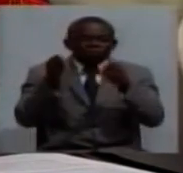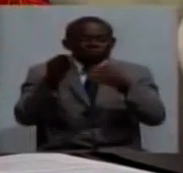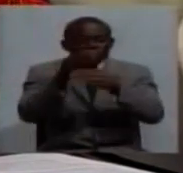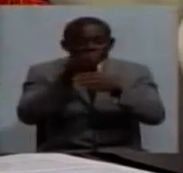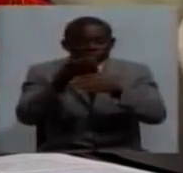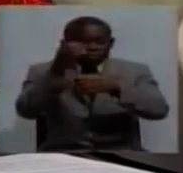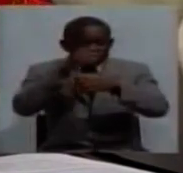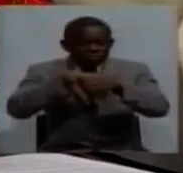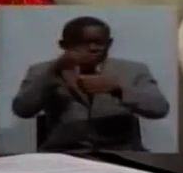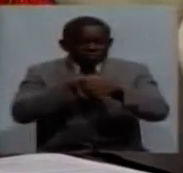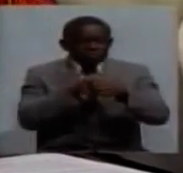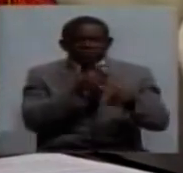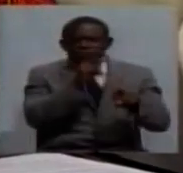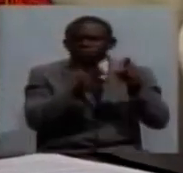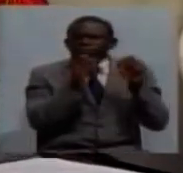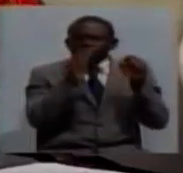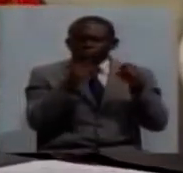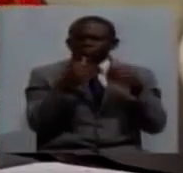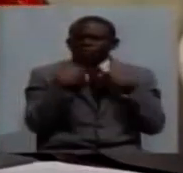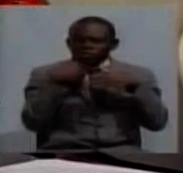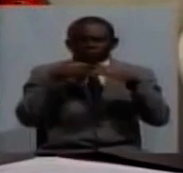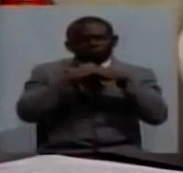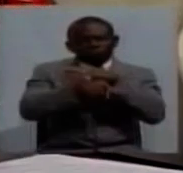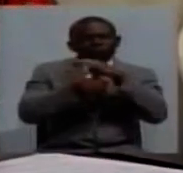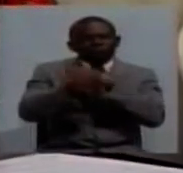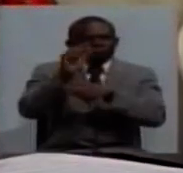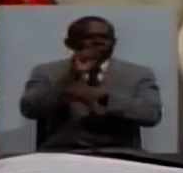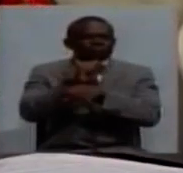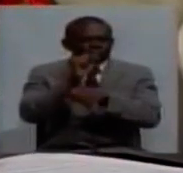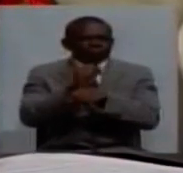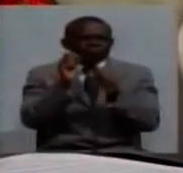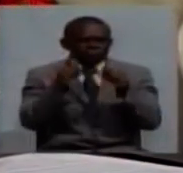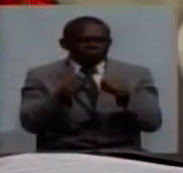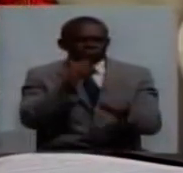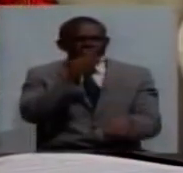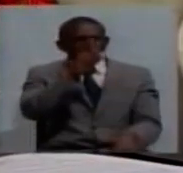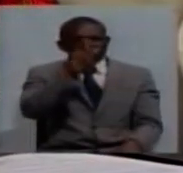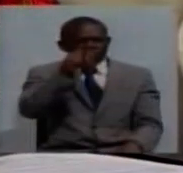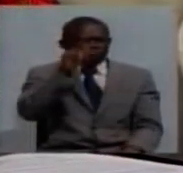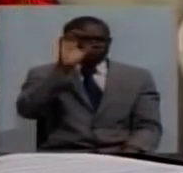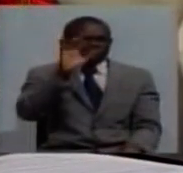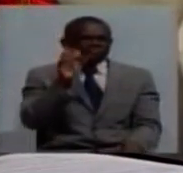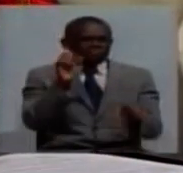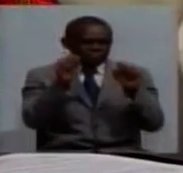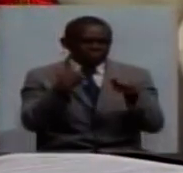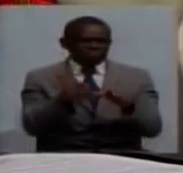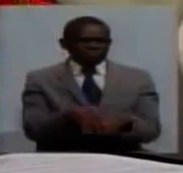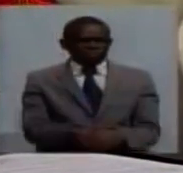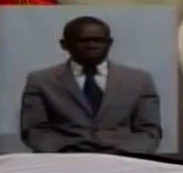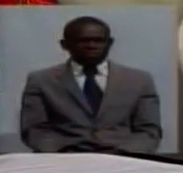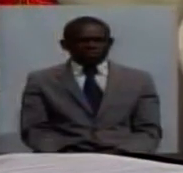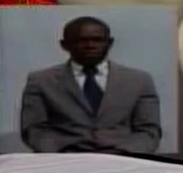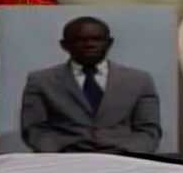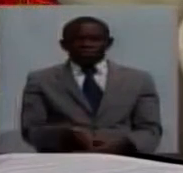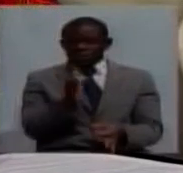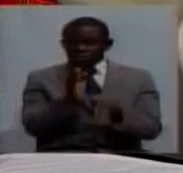I am one of those lowest people there, one of the things that will be immediate for me to see would be this